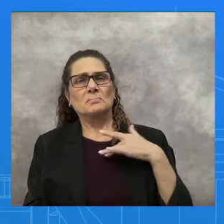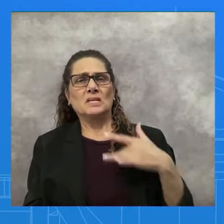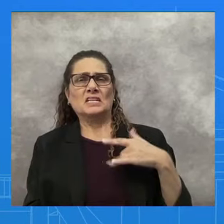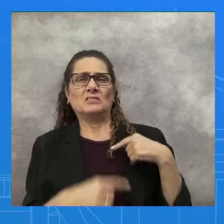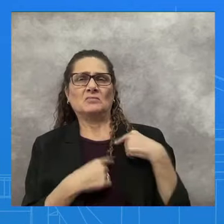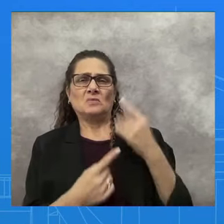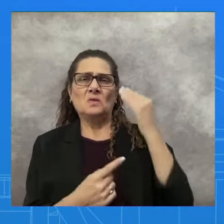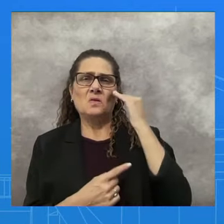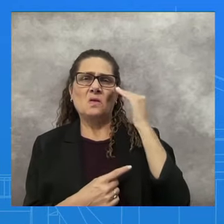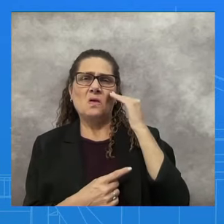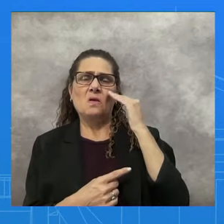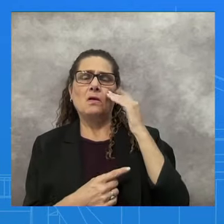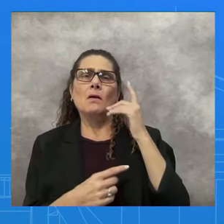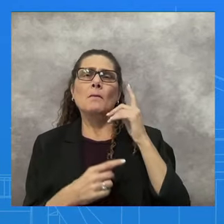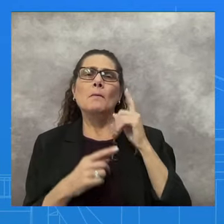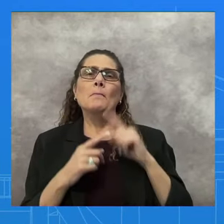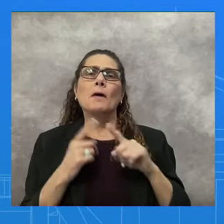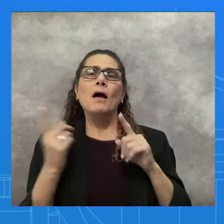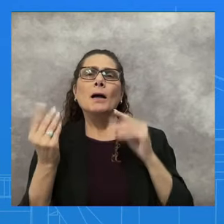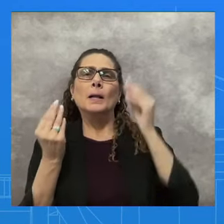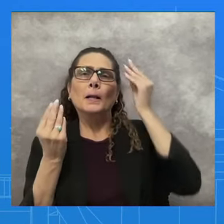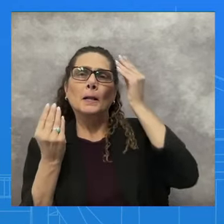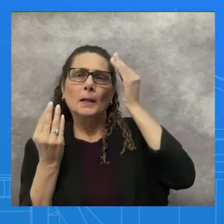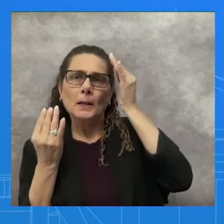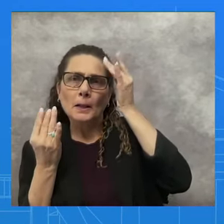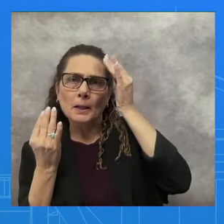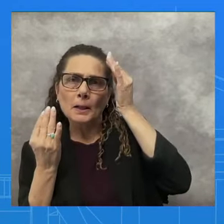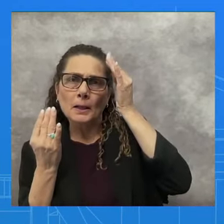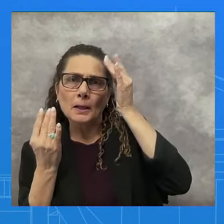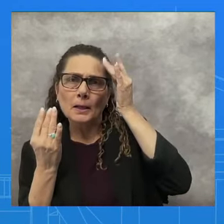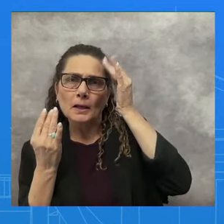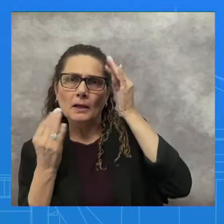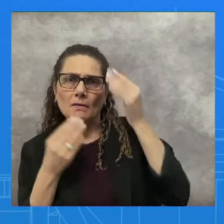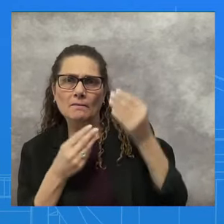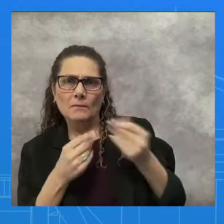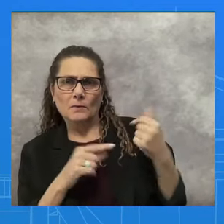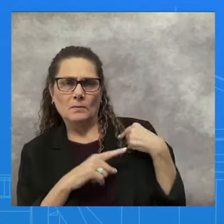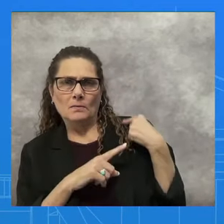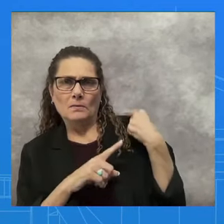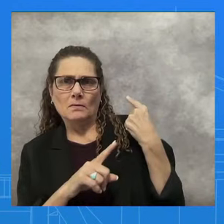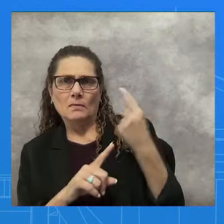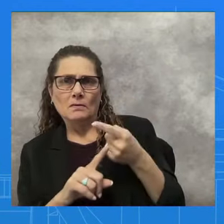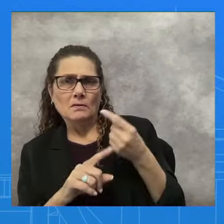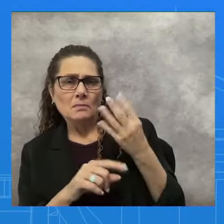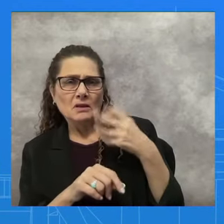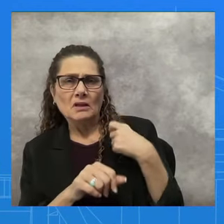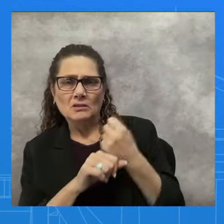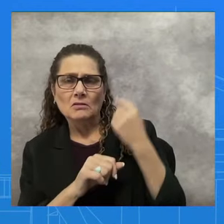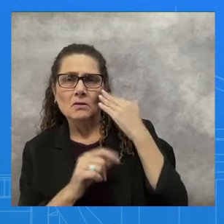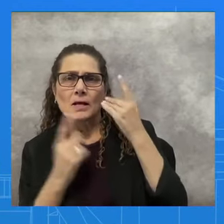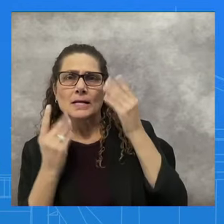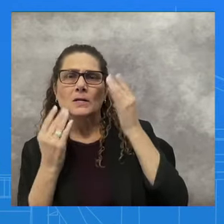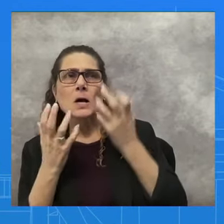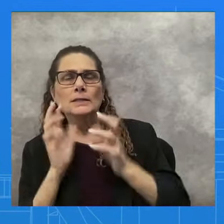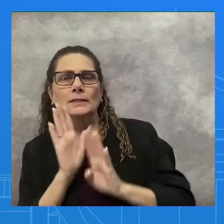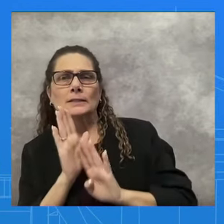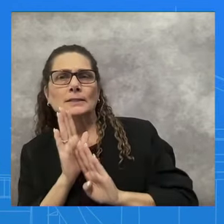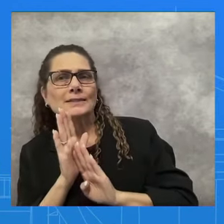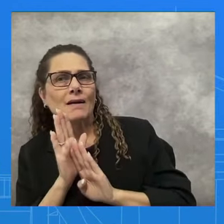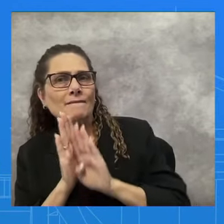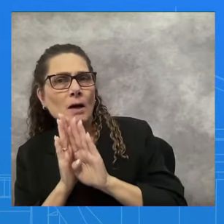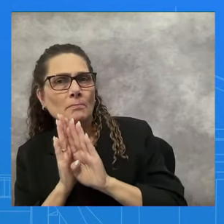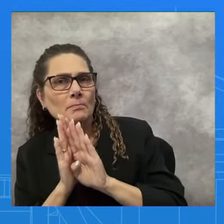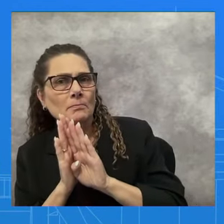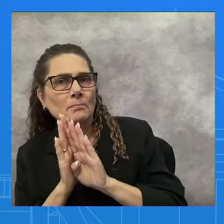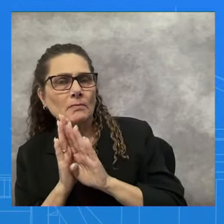back many, many months, if not a few years. But only in recent weeks now has